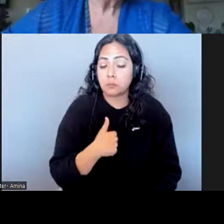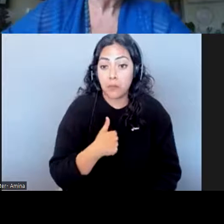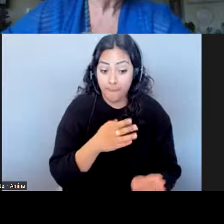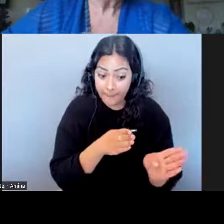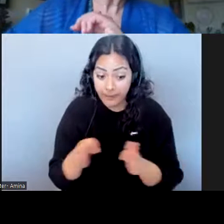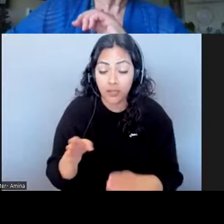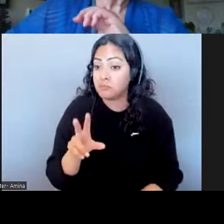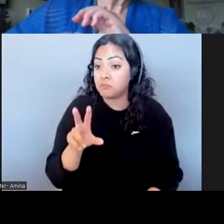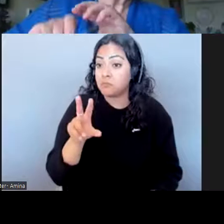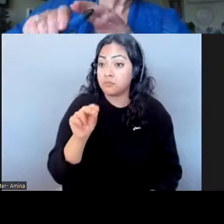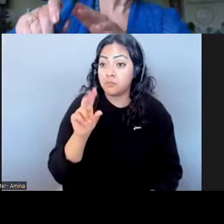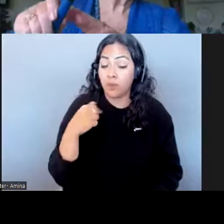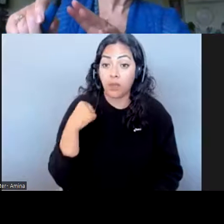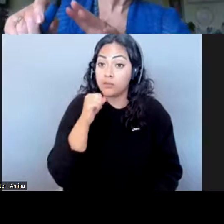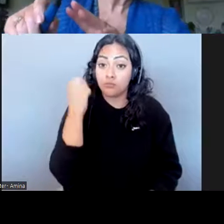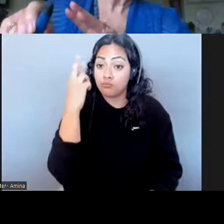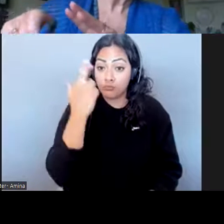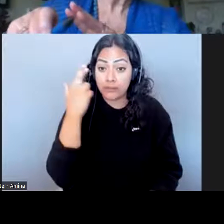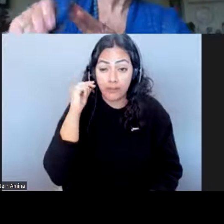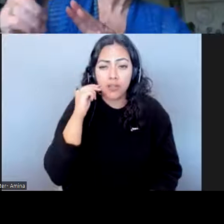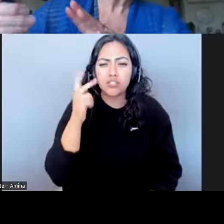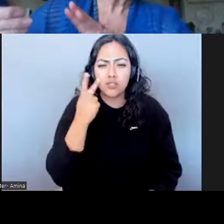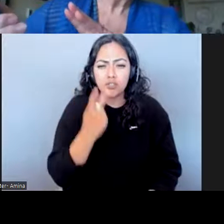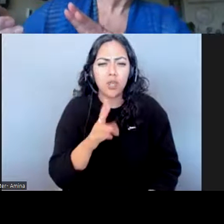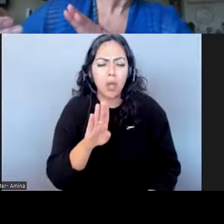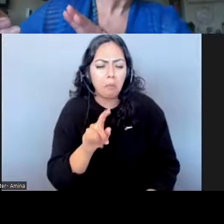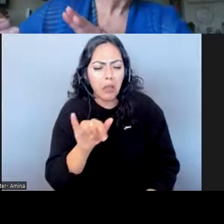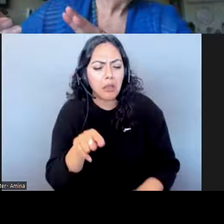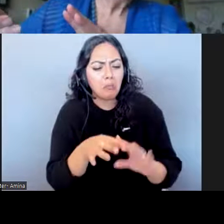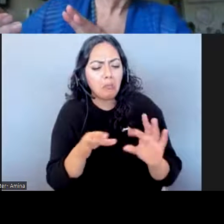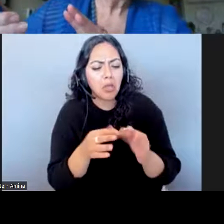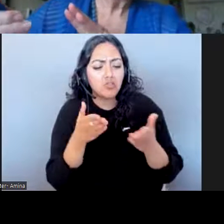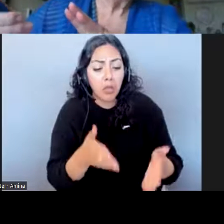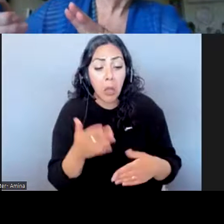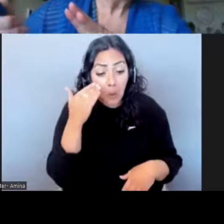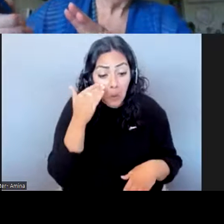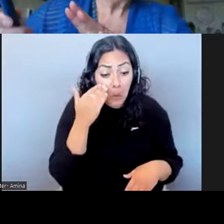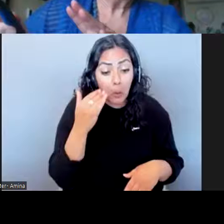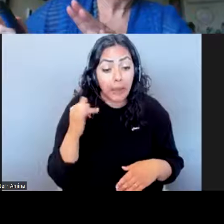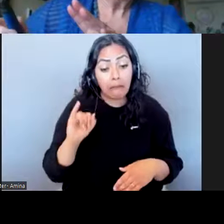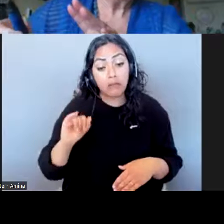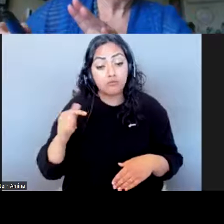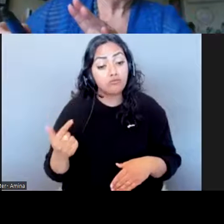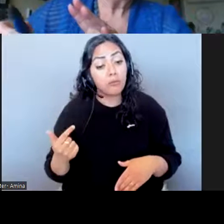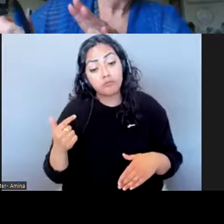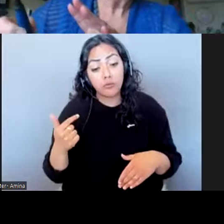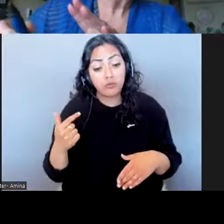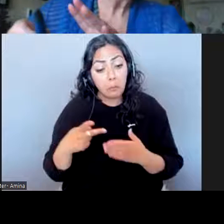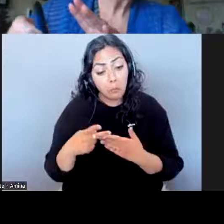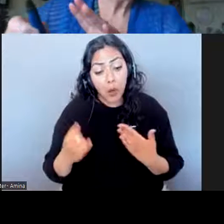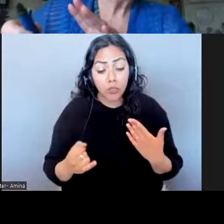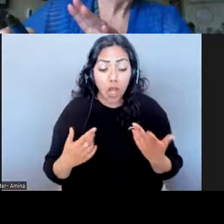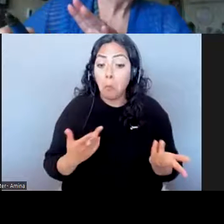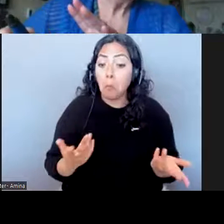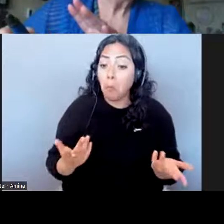it until I saw Betty's little suggestion. Do you know an intergenerational problem or an intergenerational project? Because we